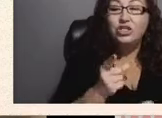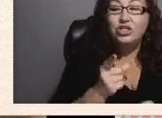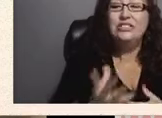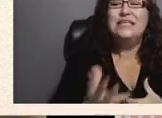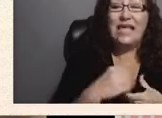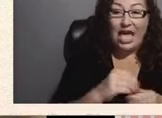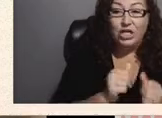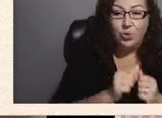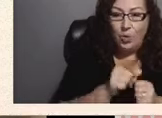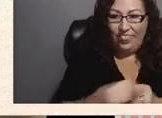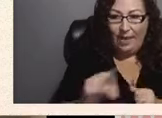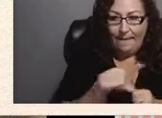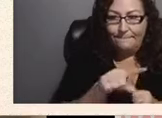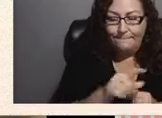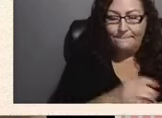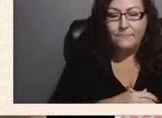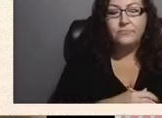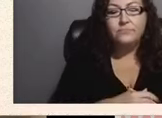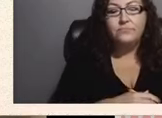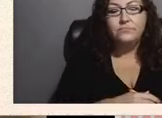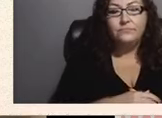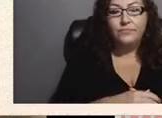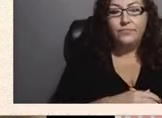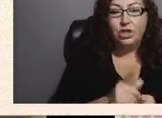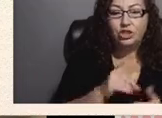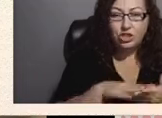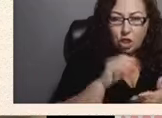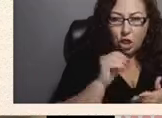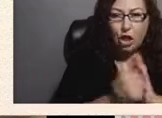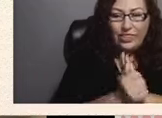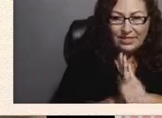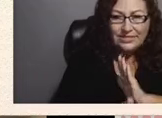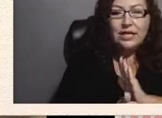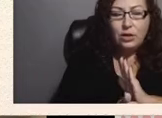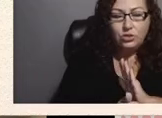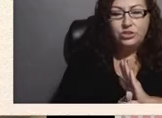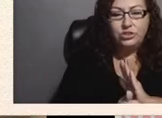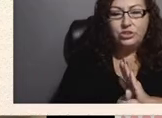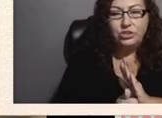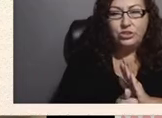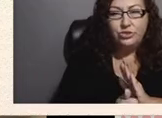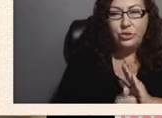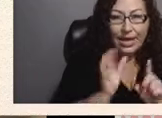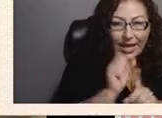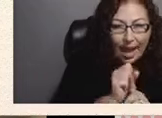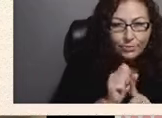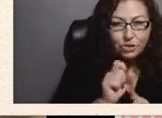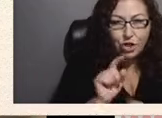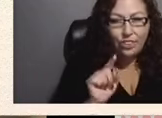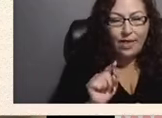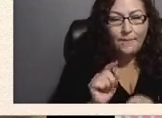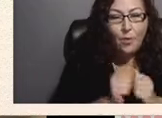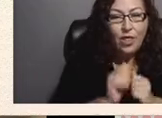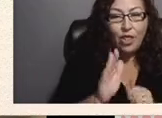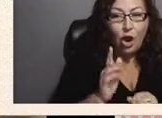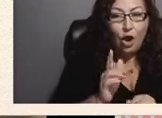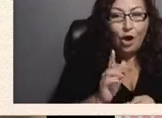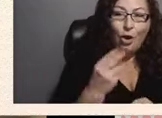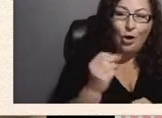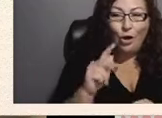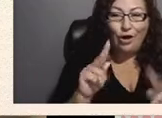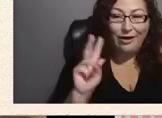them. She has learned the skills to capture them with her hook, right? That's the